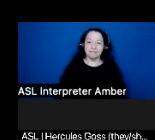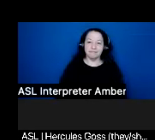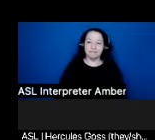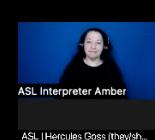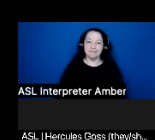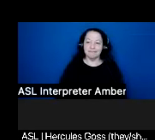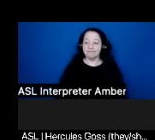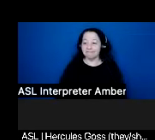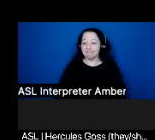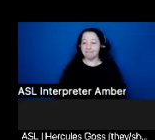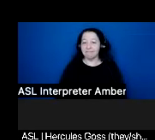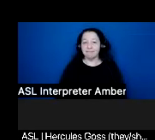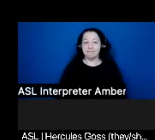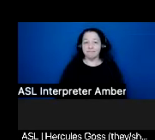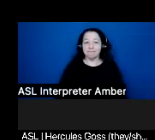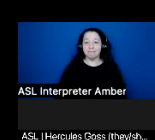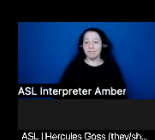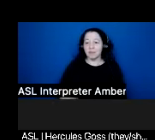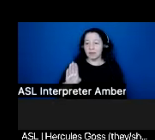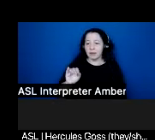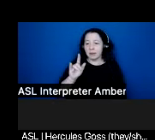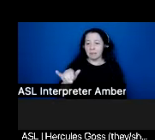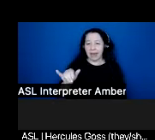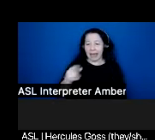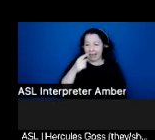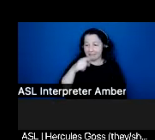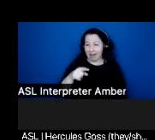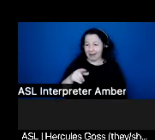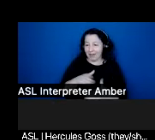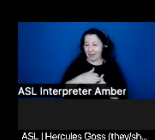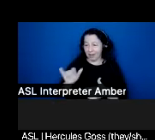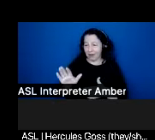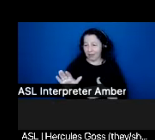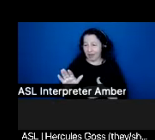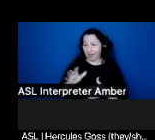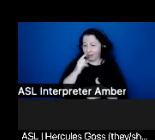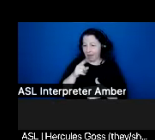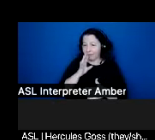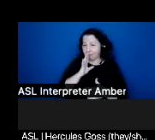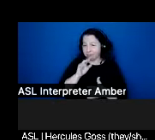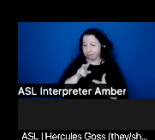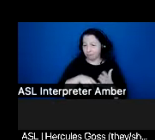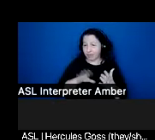Since it's Becky, do I have the thumbs up to share that? Is that okay if I read that?